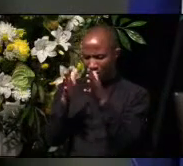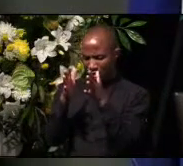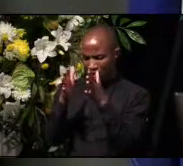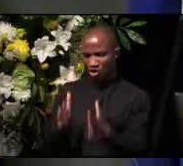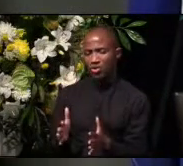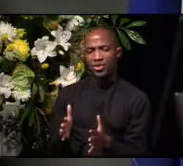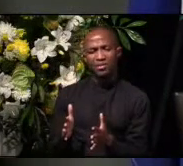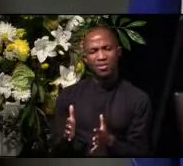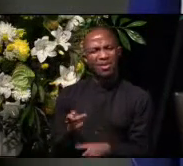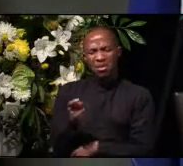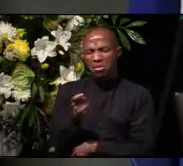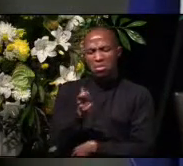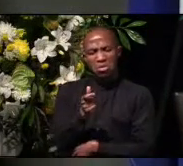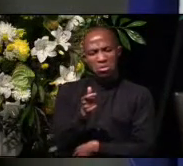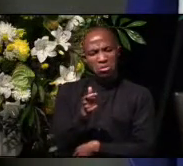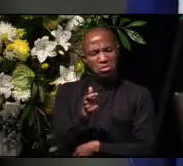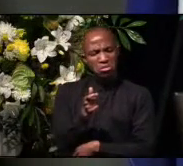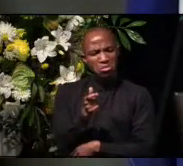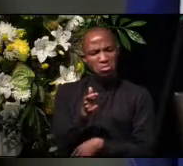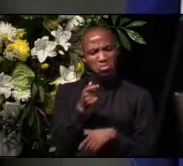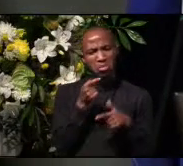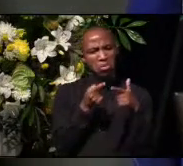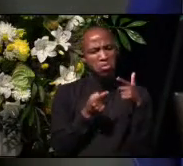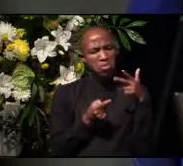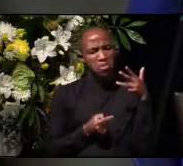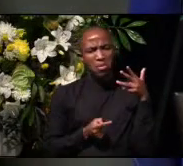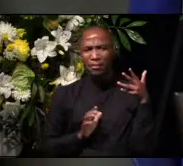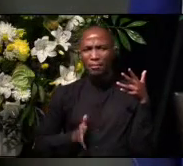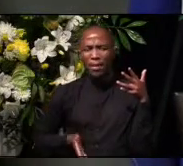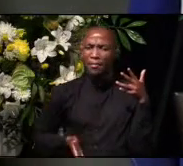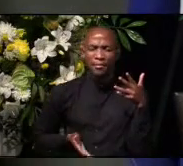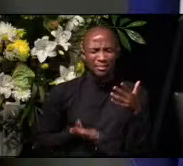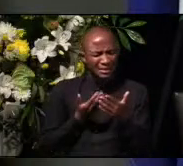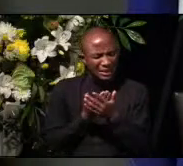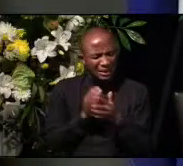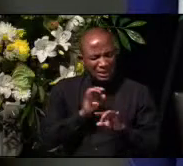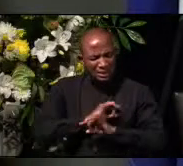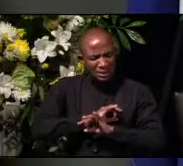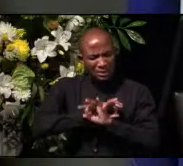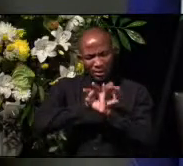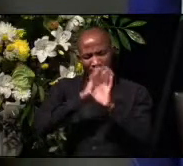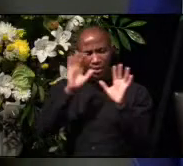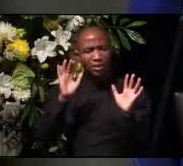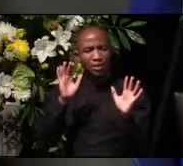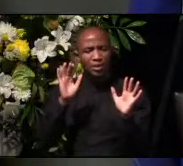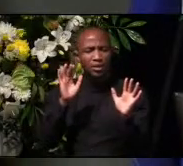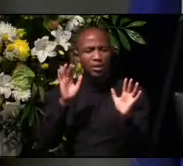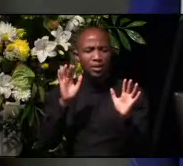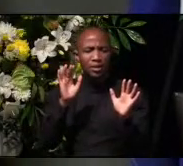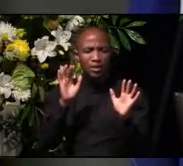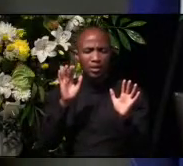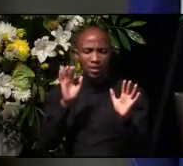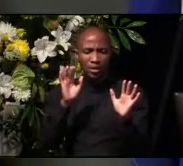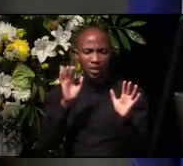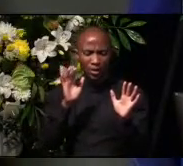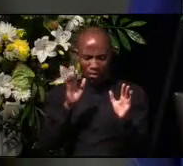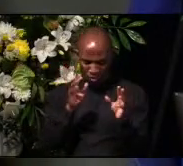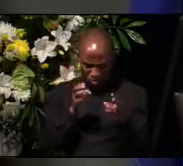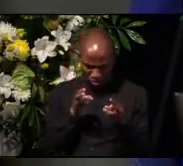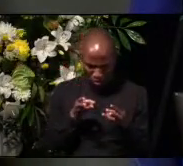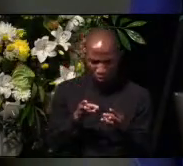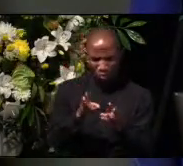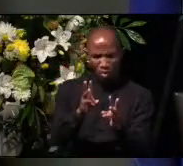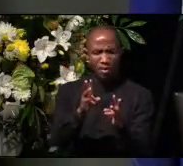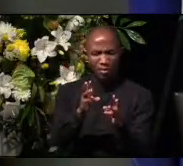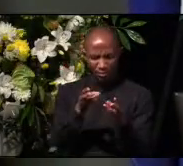paradigm shift he was one of them and I think that is a paradigm shift is a requirement for our